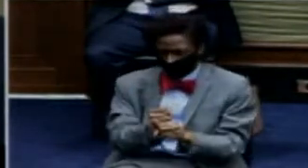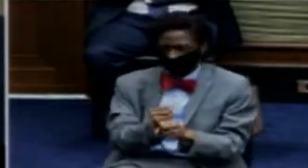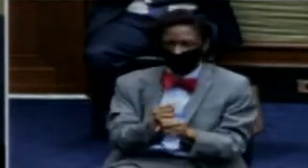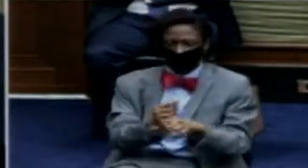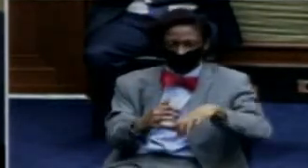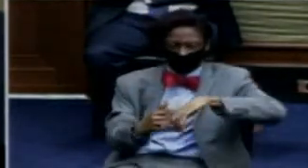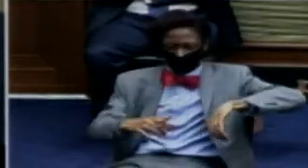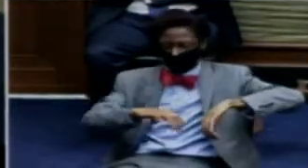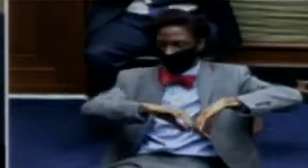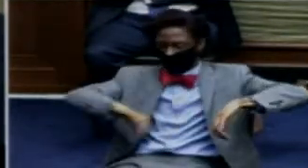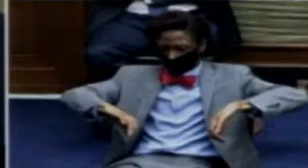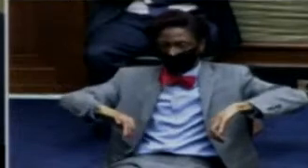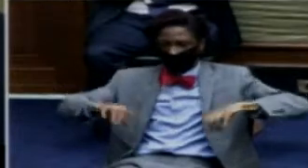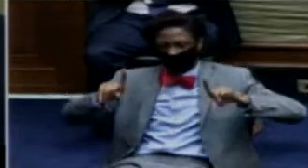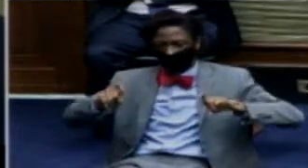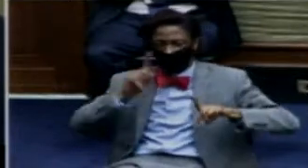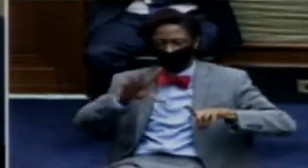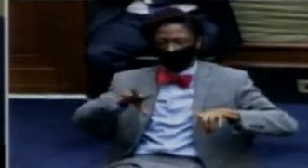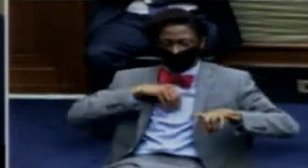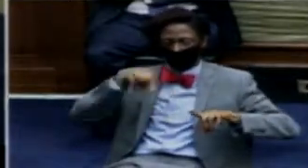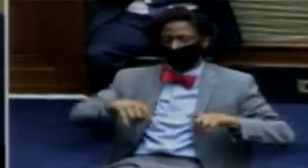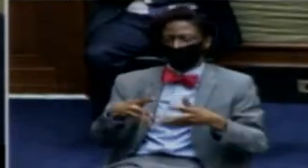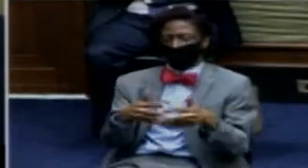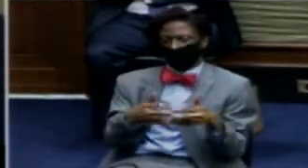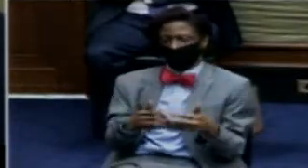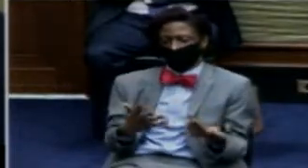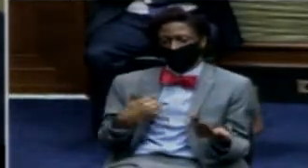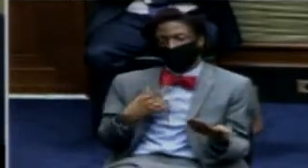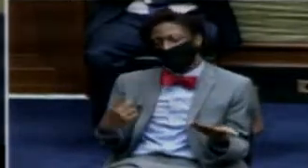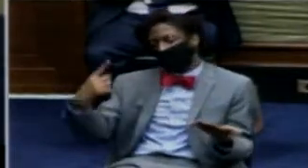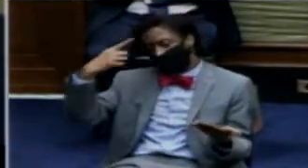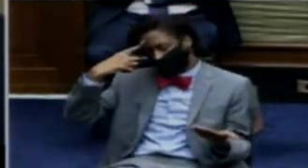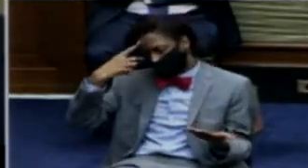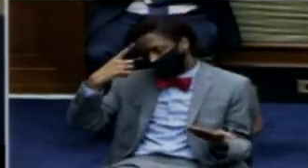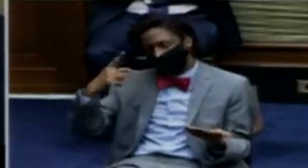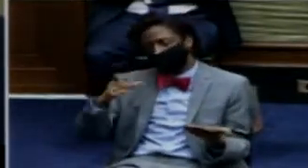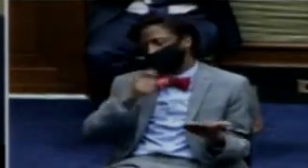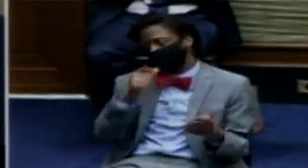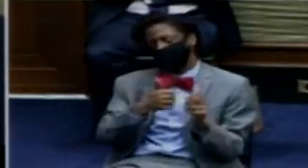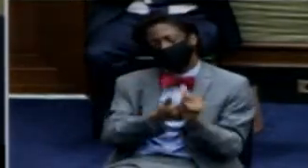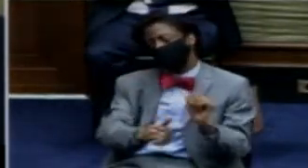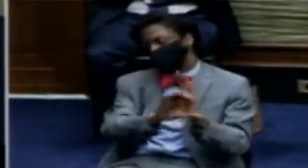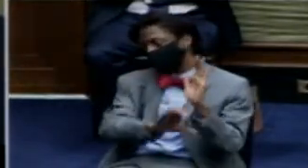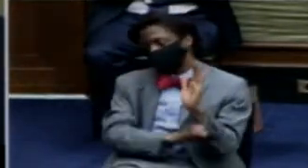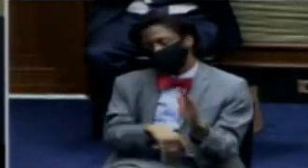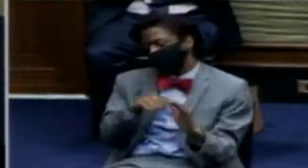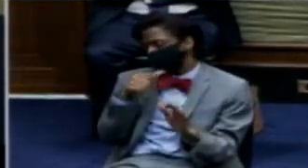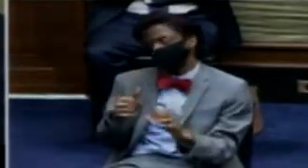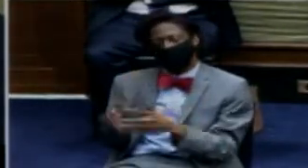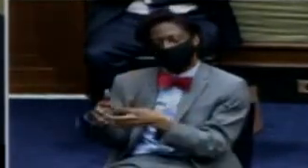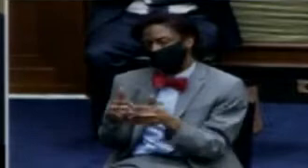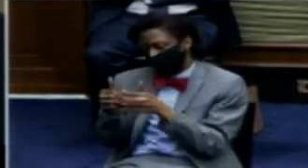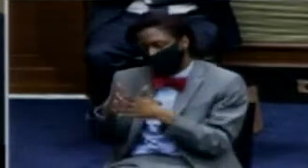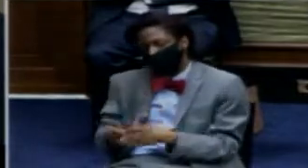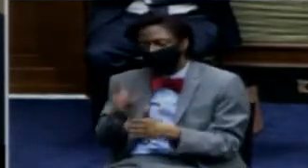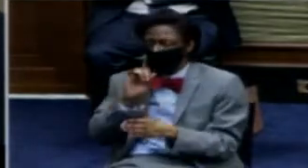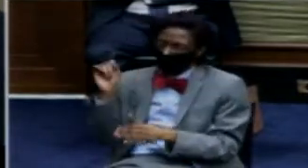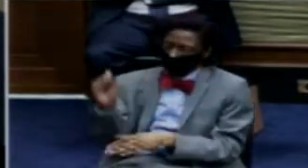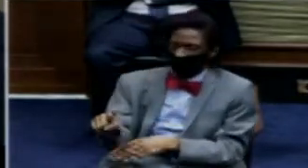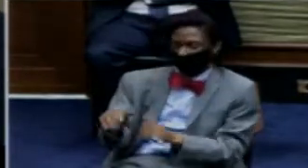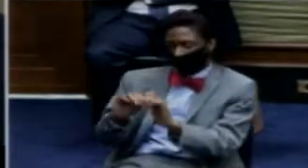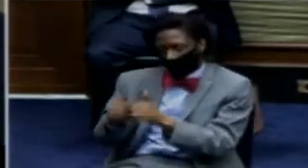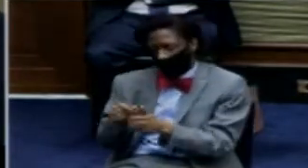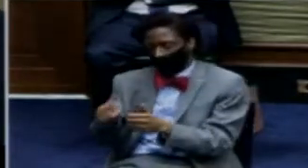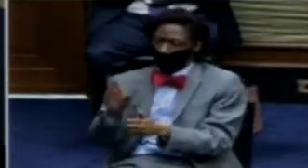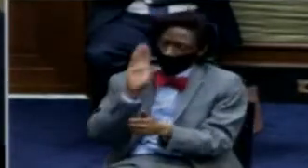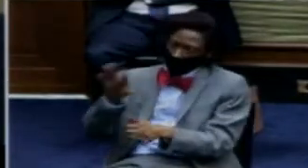for admission to the Union. It is simply, I think, unconstitutional and un-American to be asking how people are going to vote once